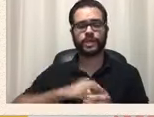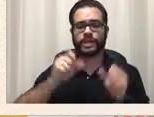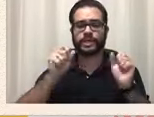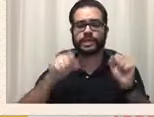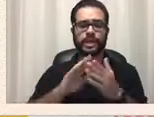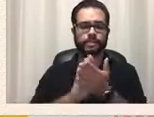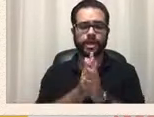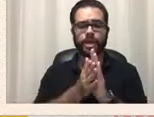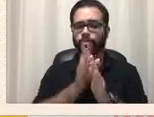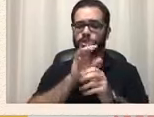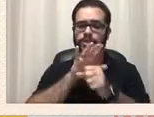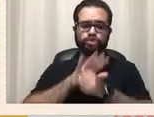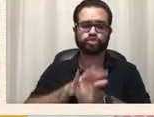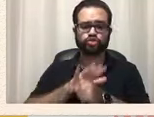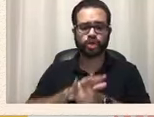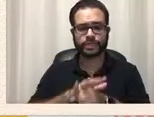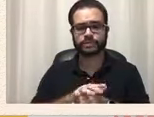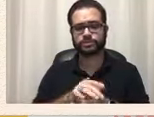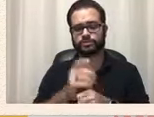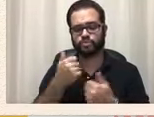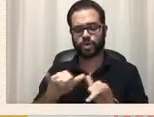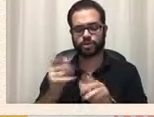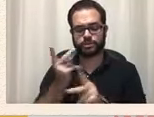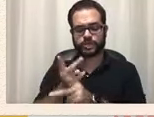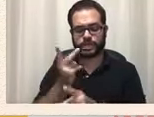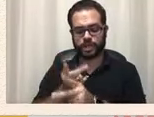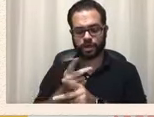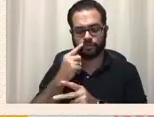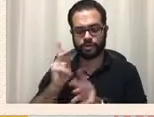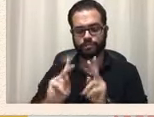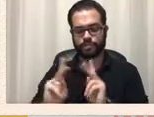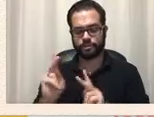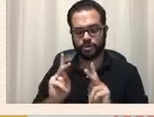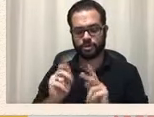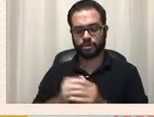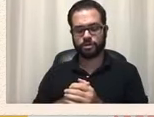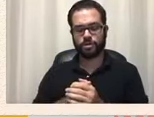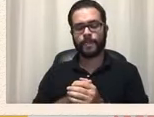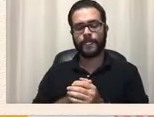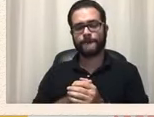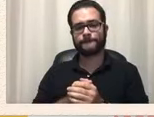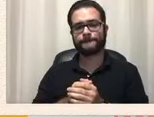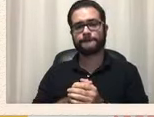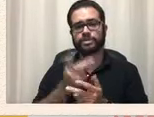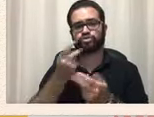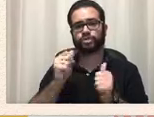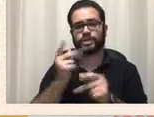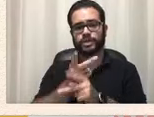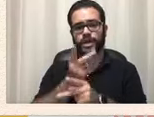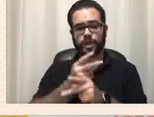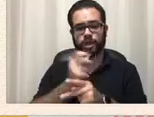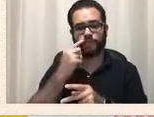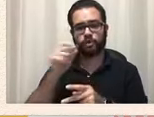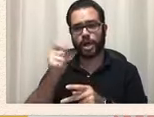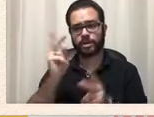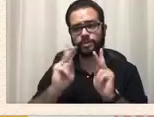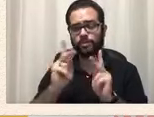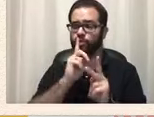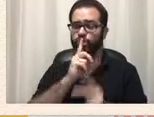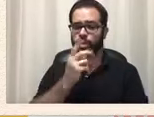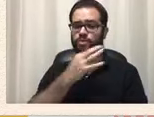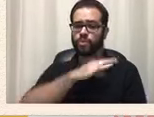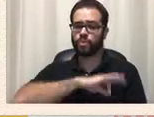caregivers, and that can lead to burnout. Caring for a loved one is very rewarding, but it's quite challenging. We are